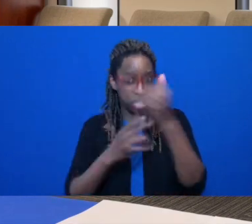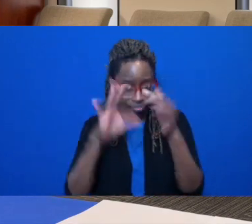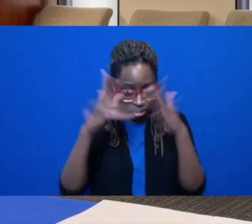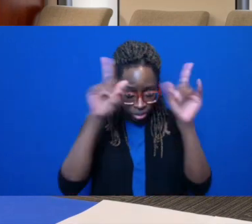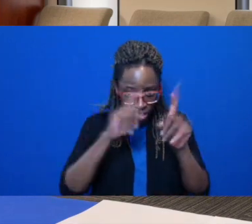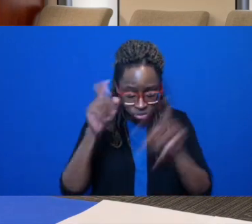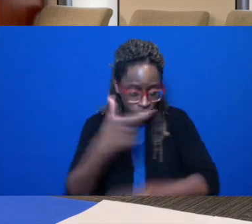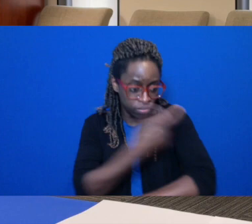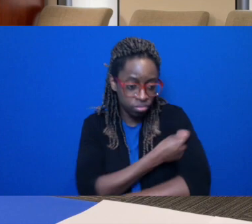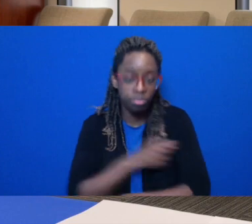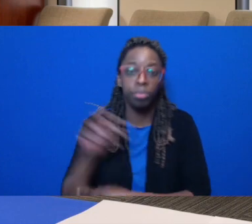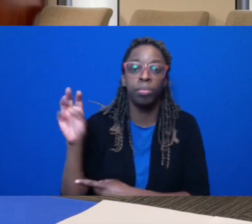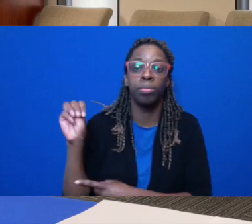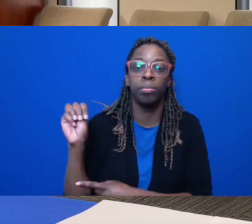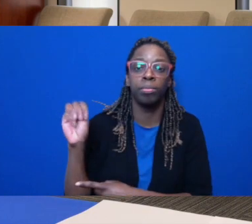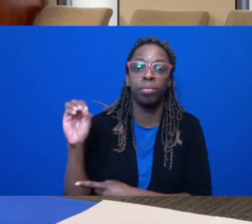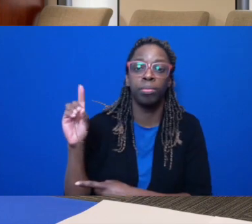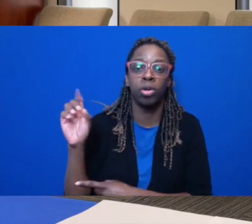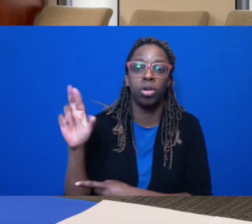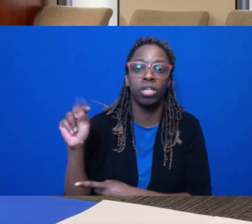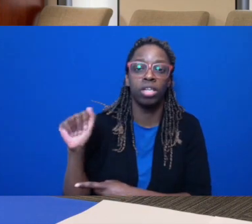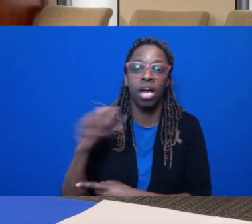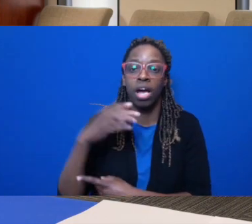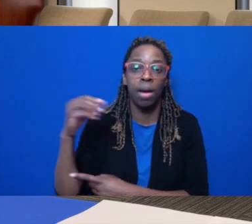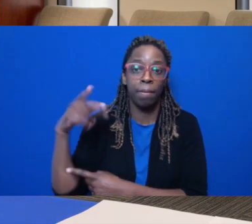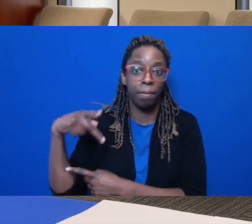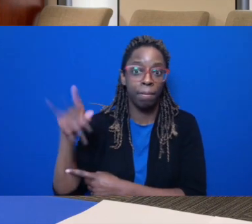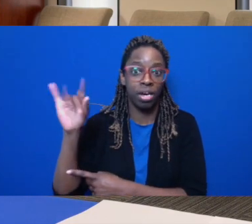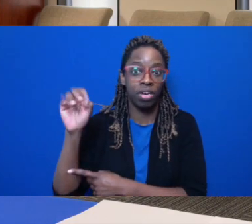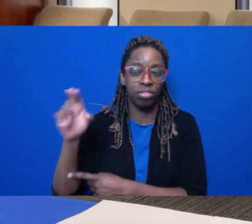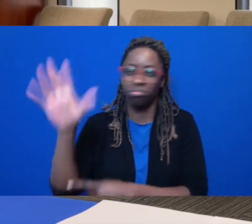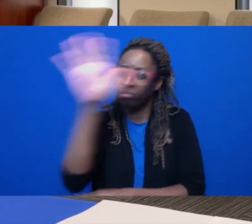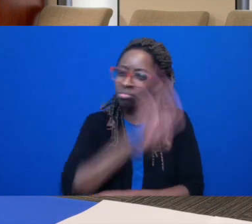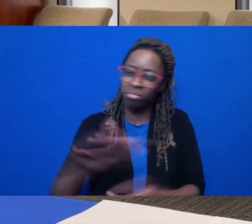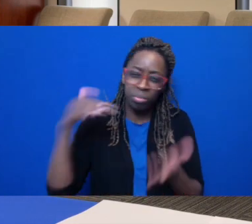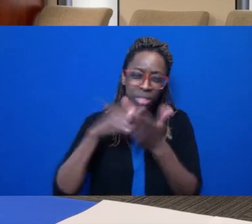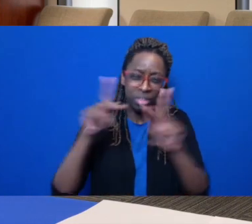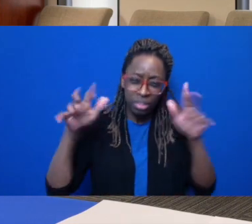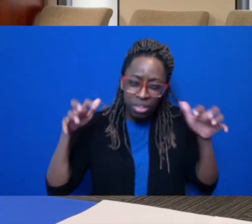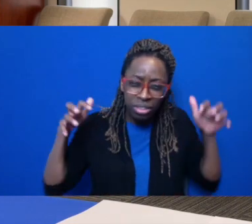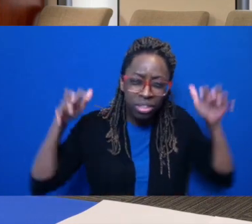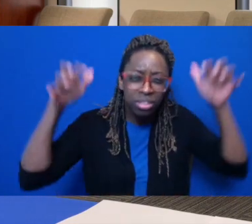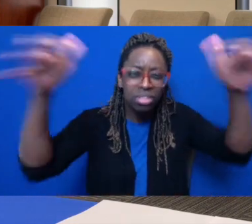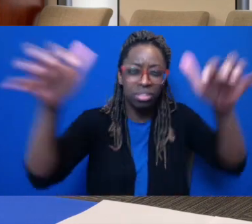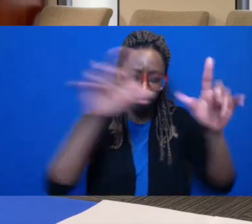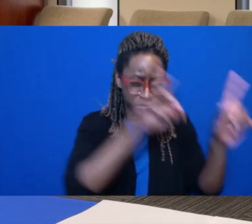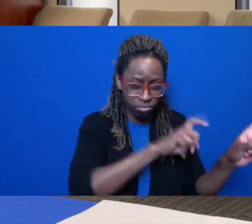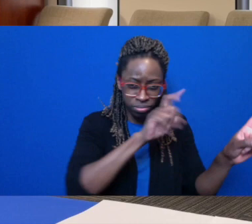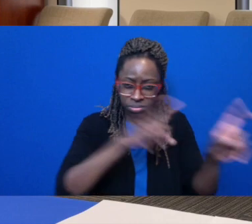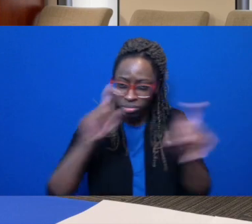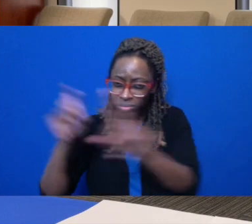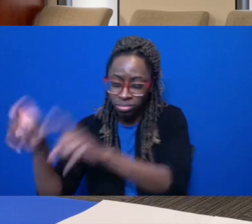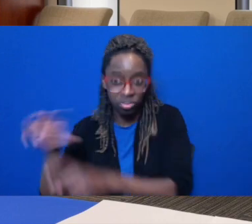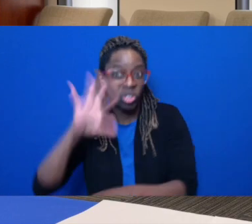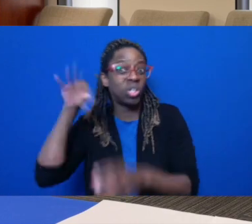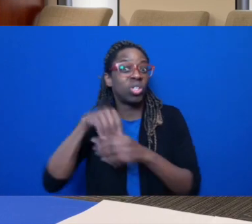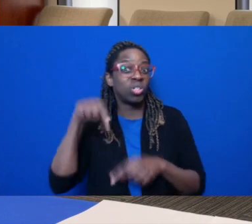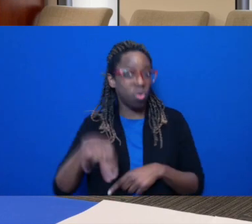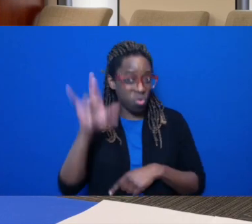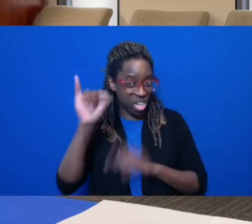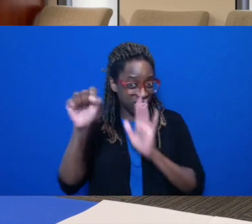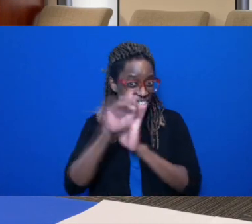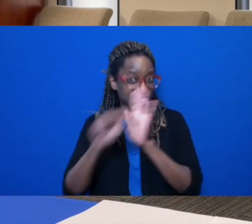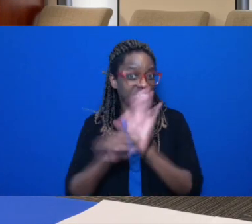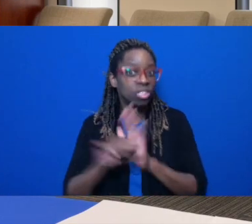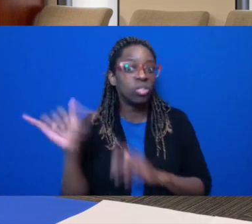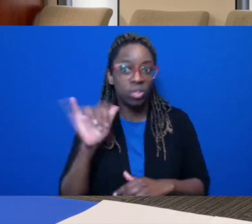we normally see is that people have a reaction. I myself got this vaccine in the first 24 hours. I had